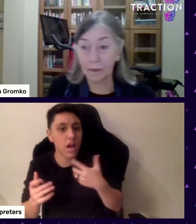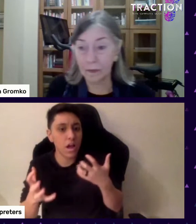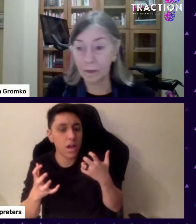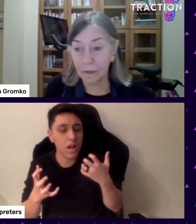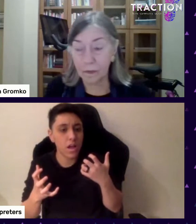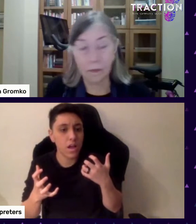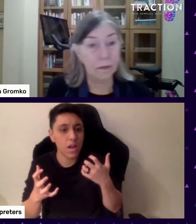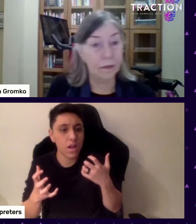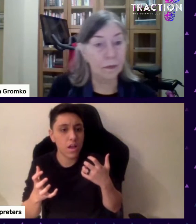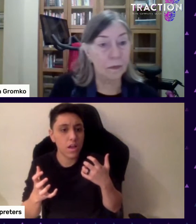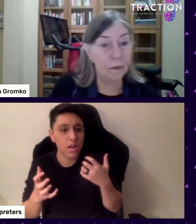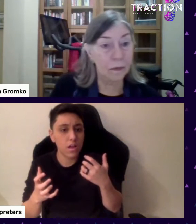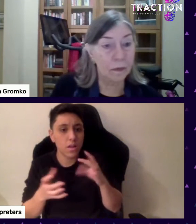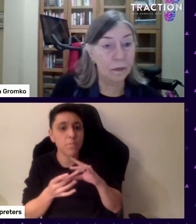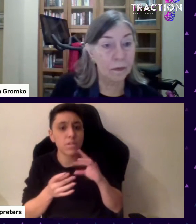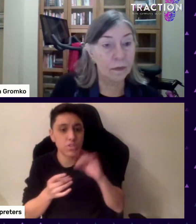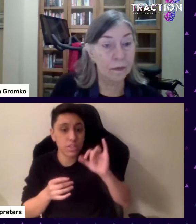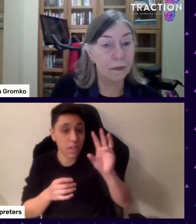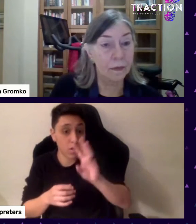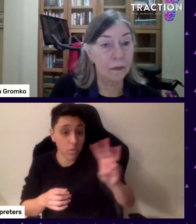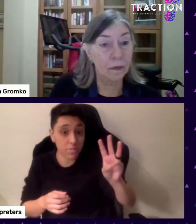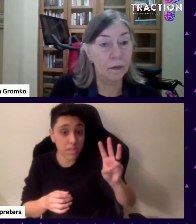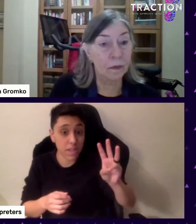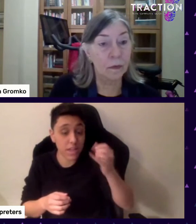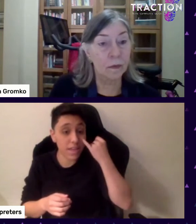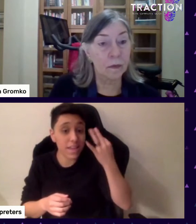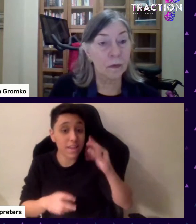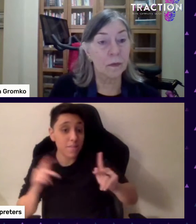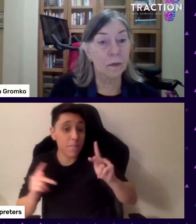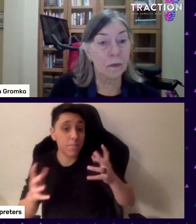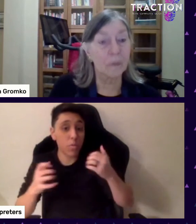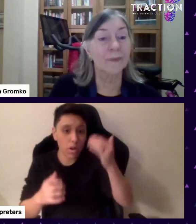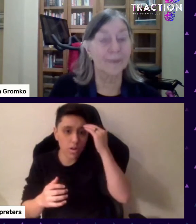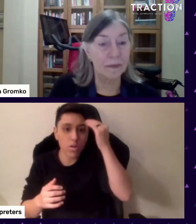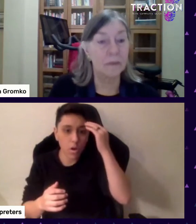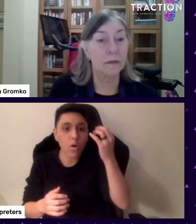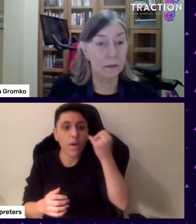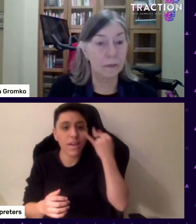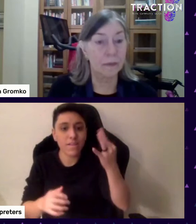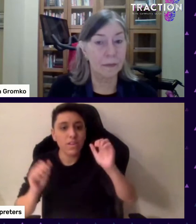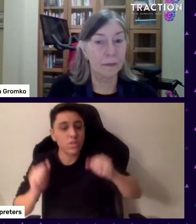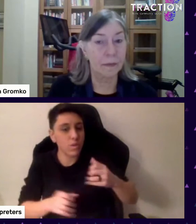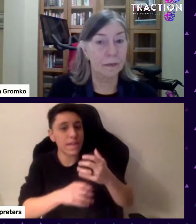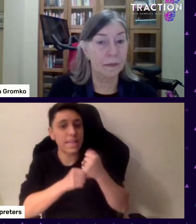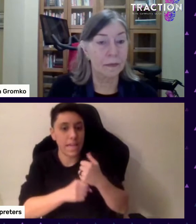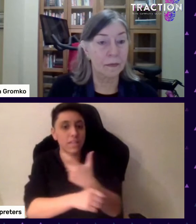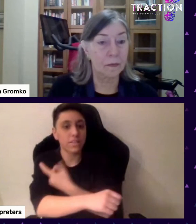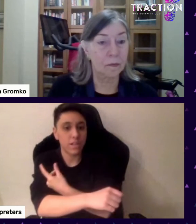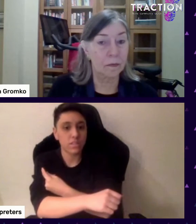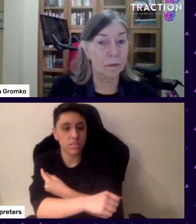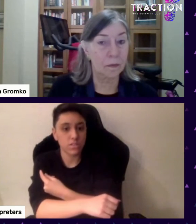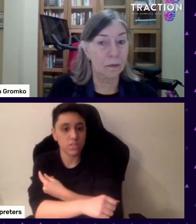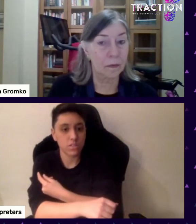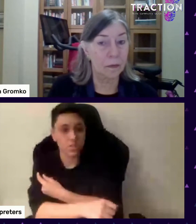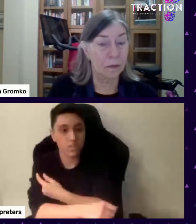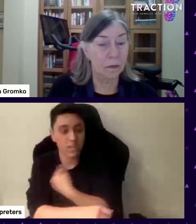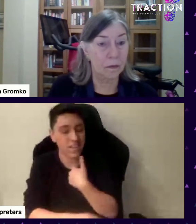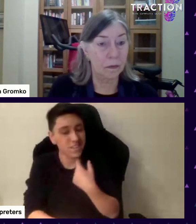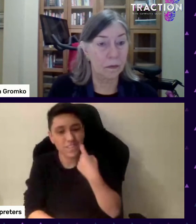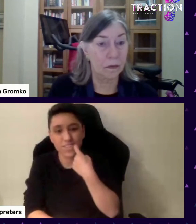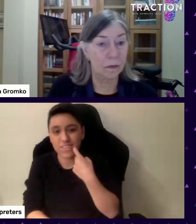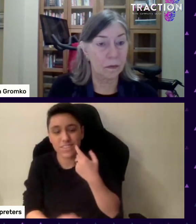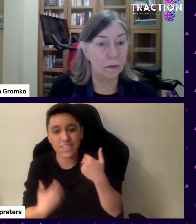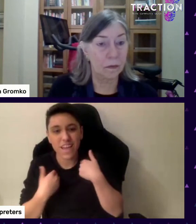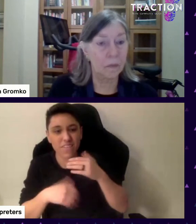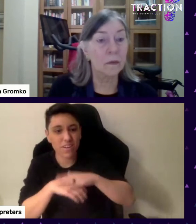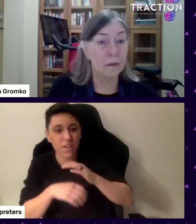that website. So if people want to know if they're eligible for vaccination, and my gosh, I just had it on my screen